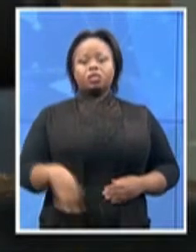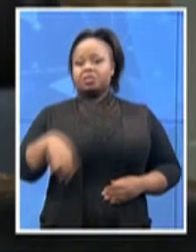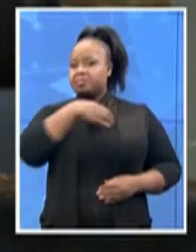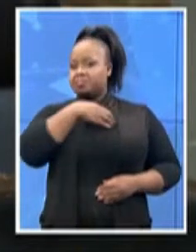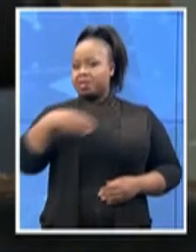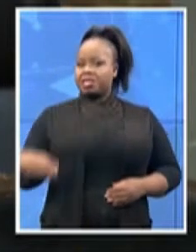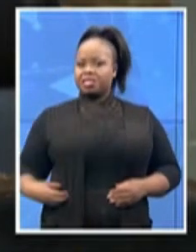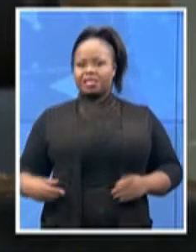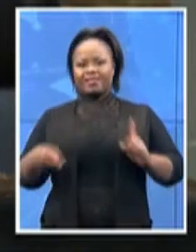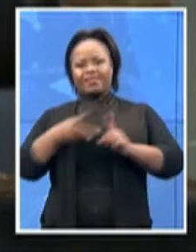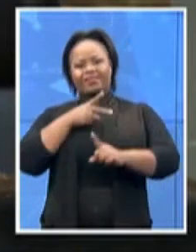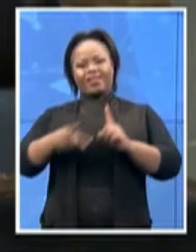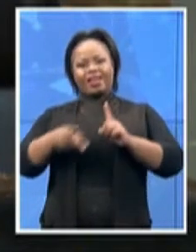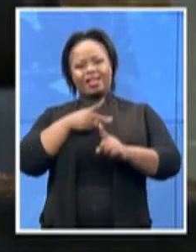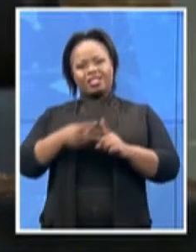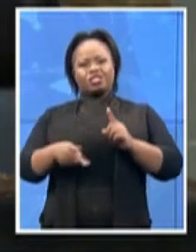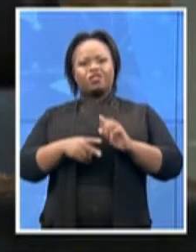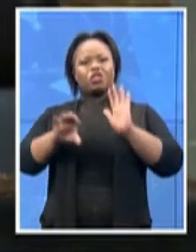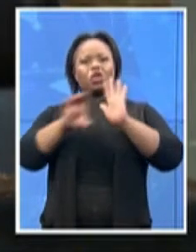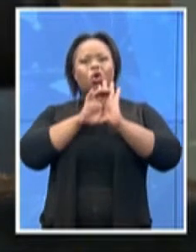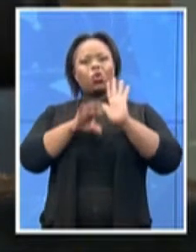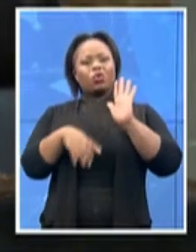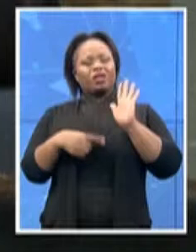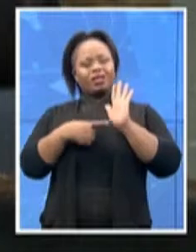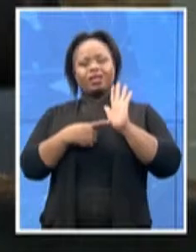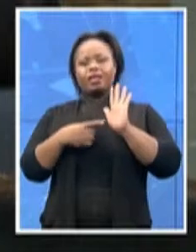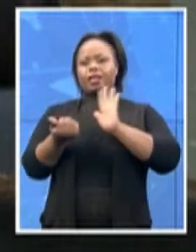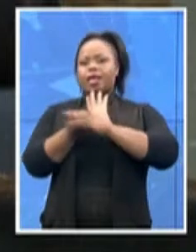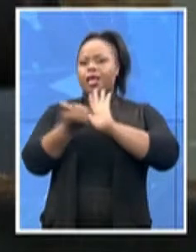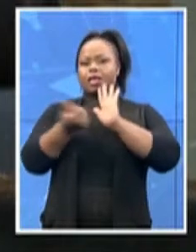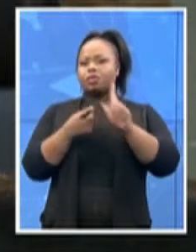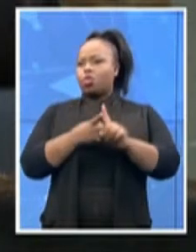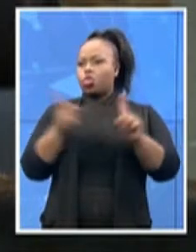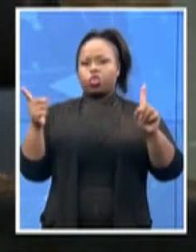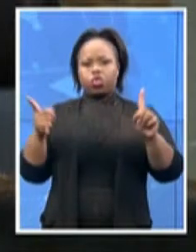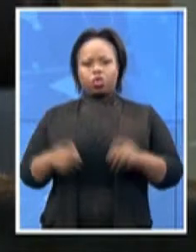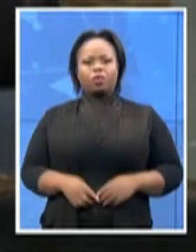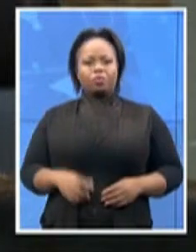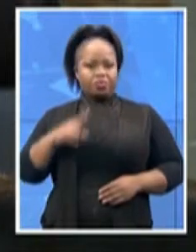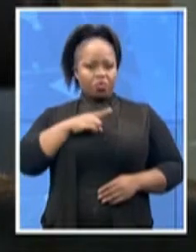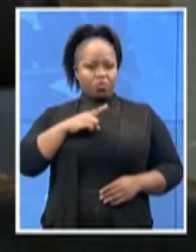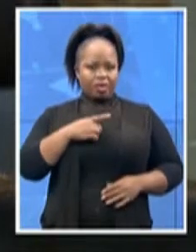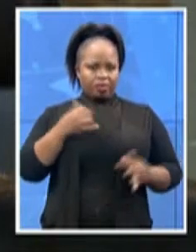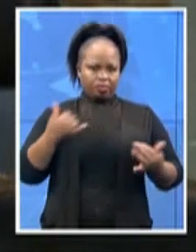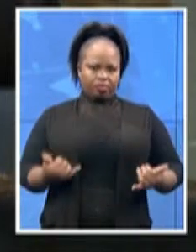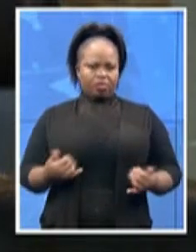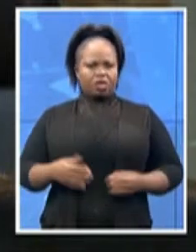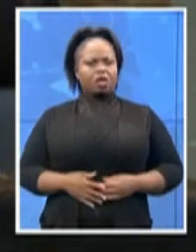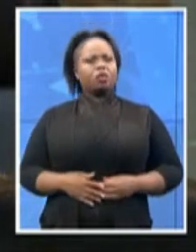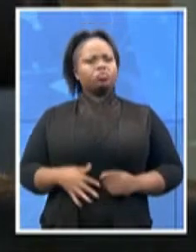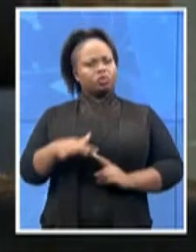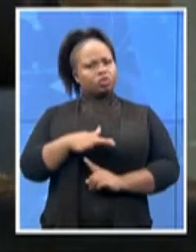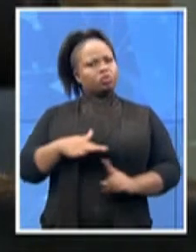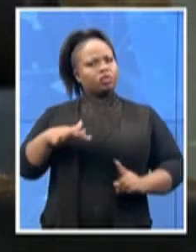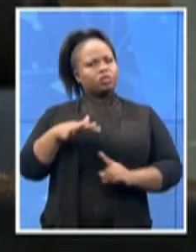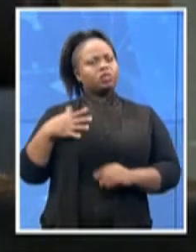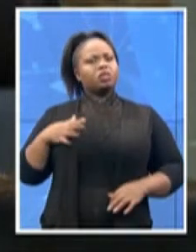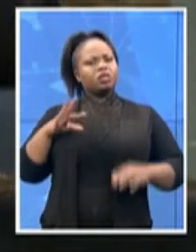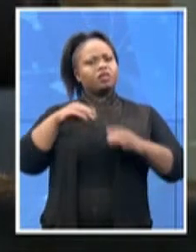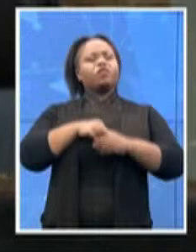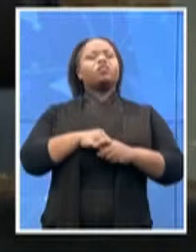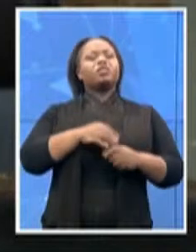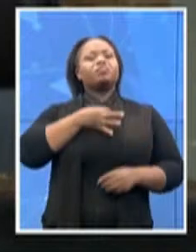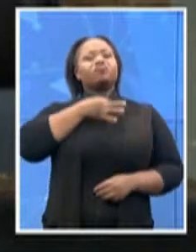Act exposed himself to a situation involving the risk of a conflict between his